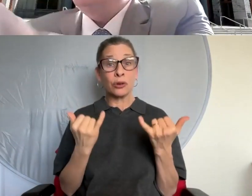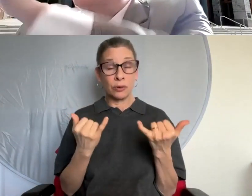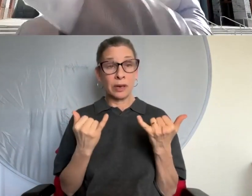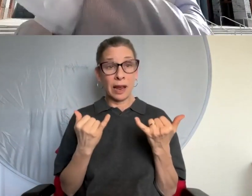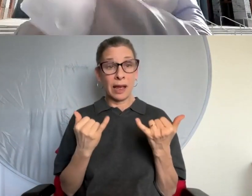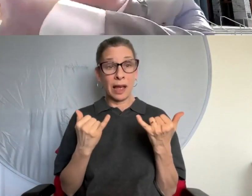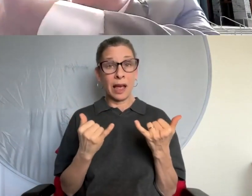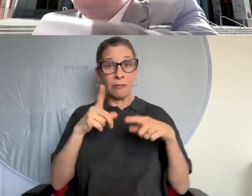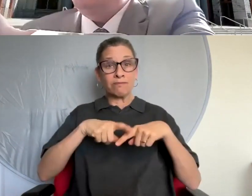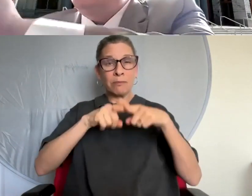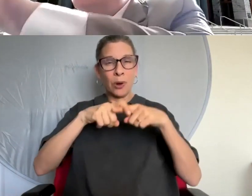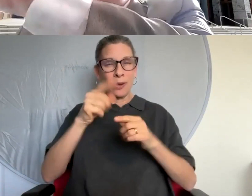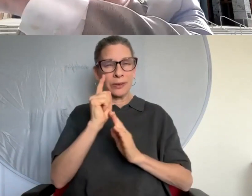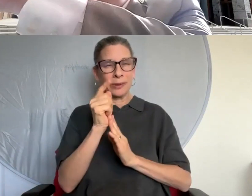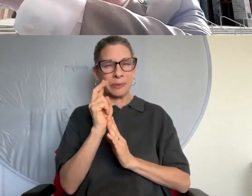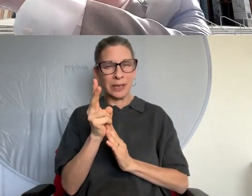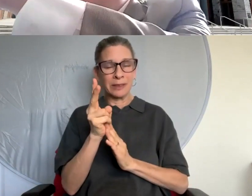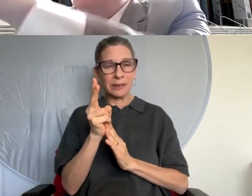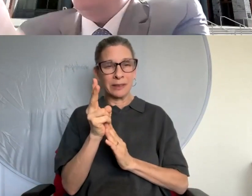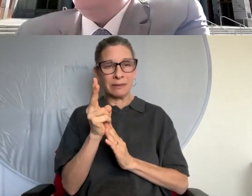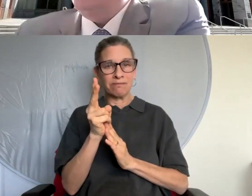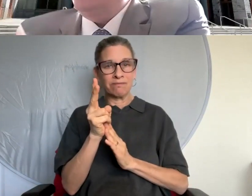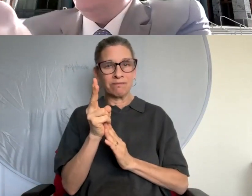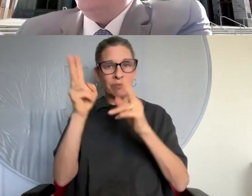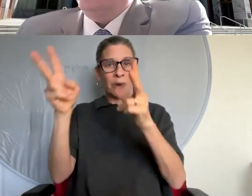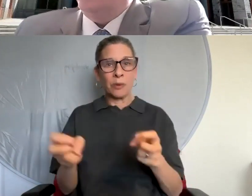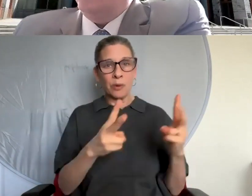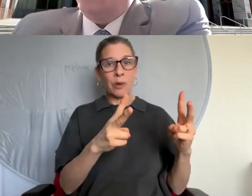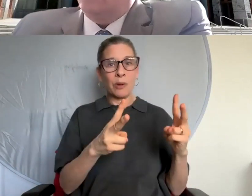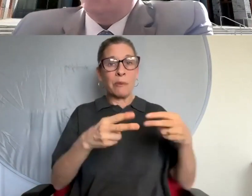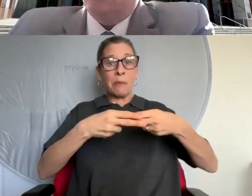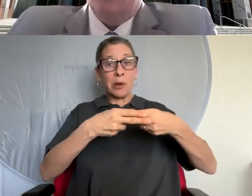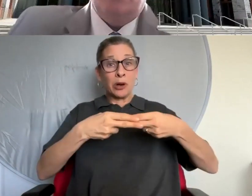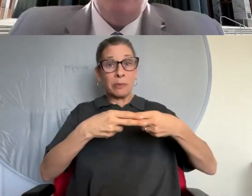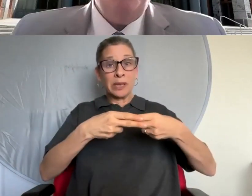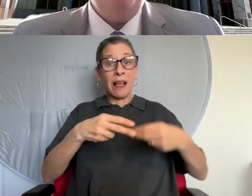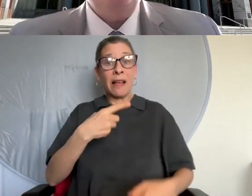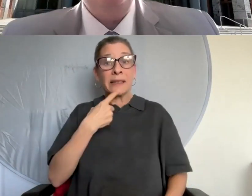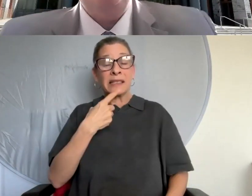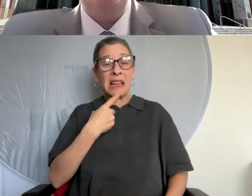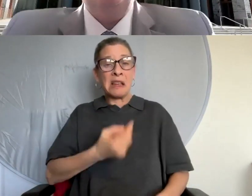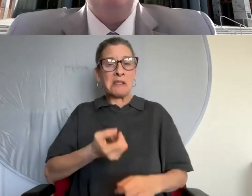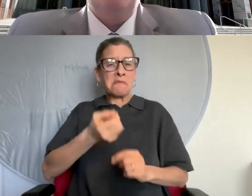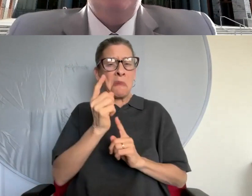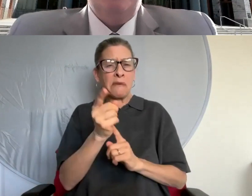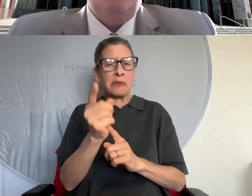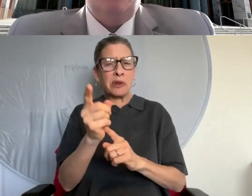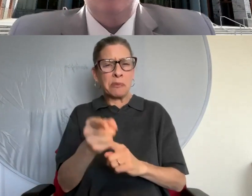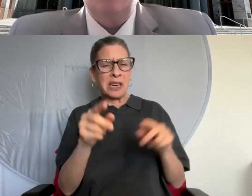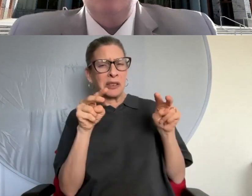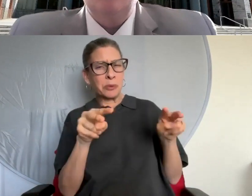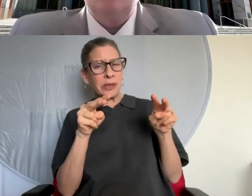just pause for a few minutes. We'll put up a slide indicating that we will check in every few minutes and see if anybody else